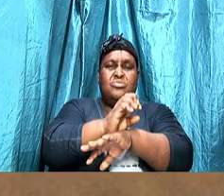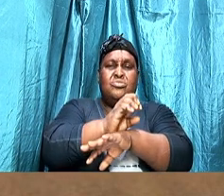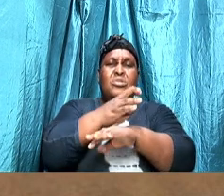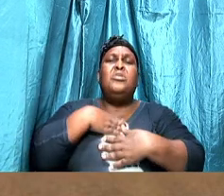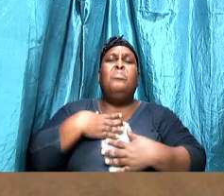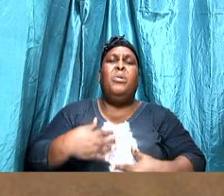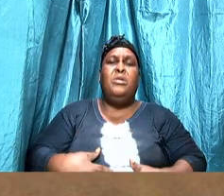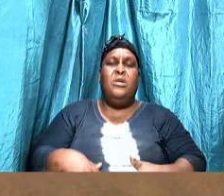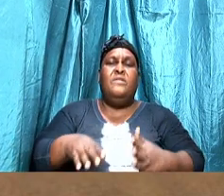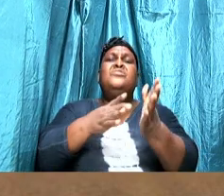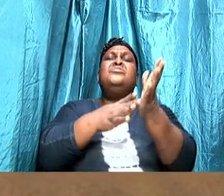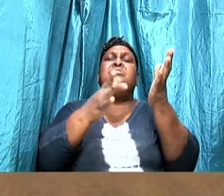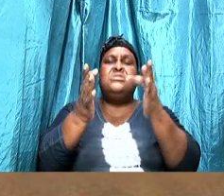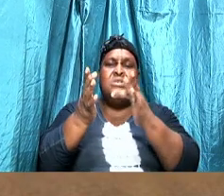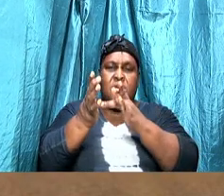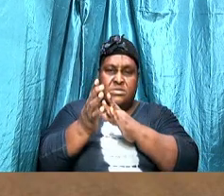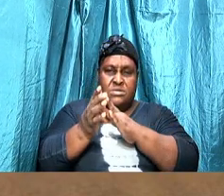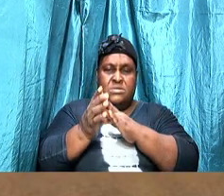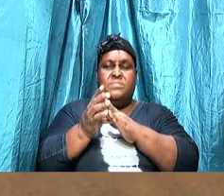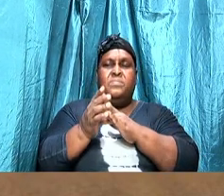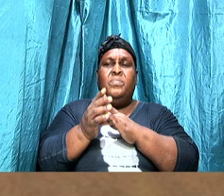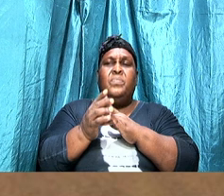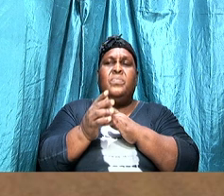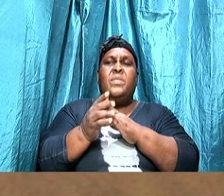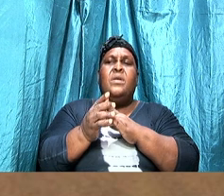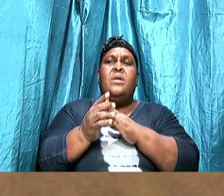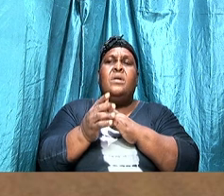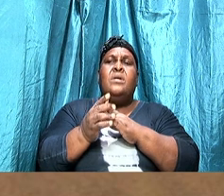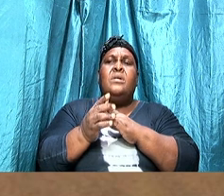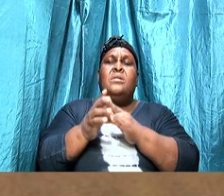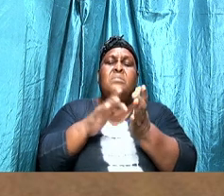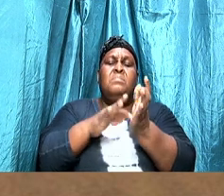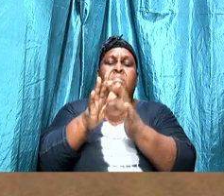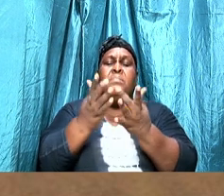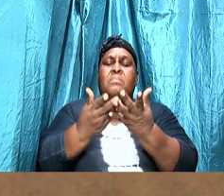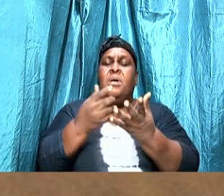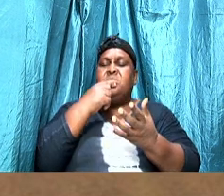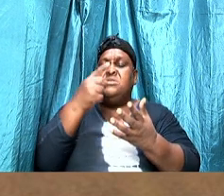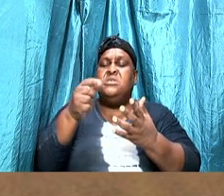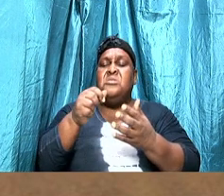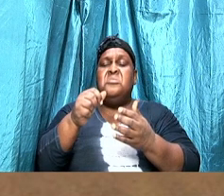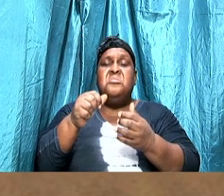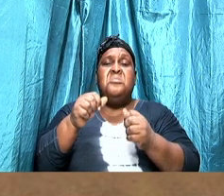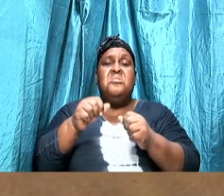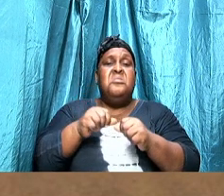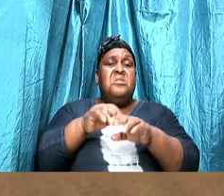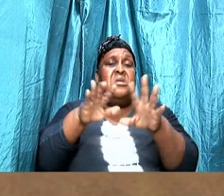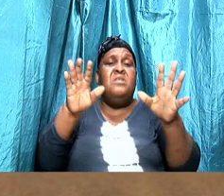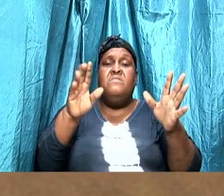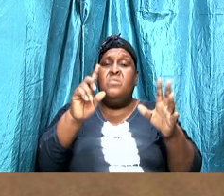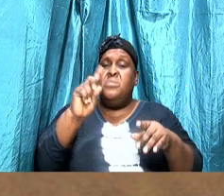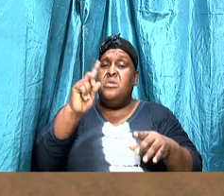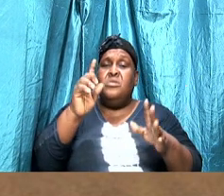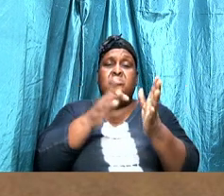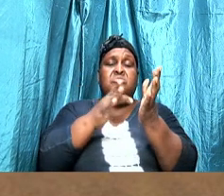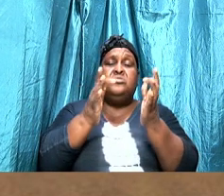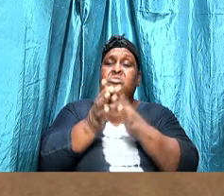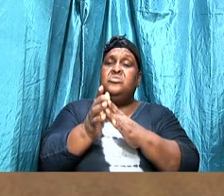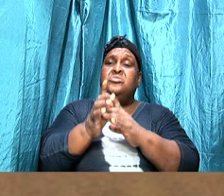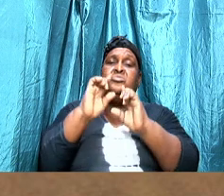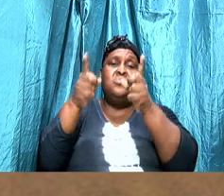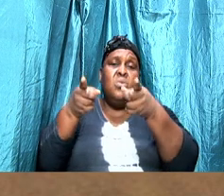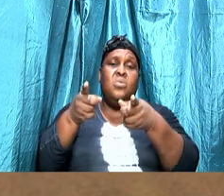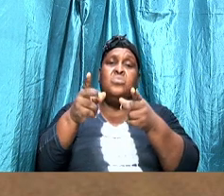he loved the world. The Bible says everywhere he went, he was doing good. And he was able to show